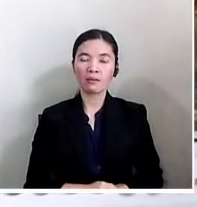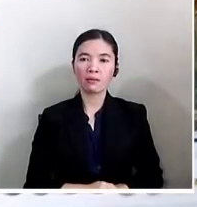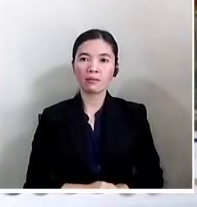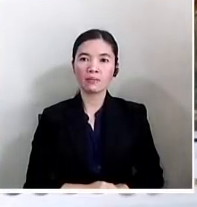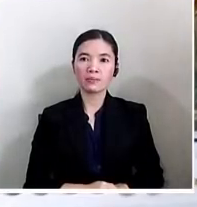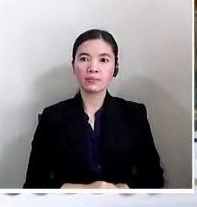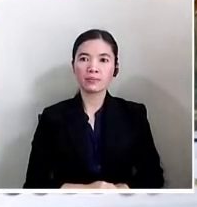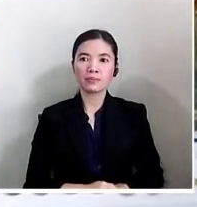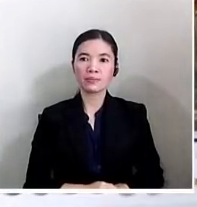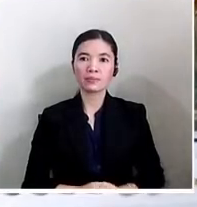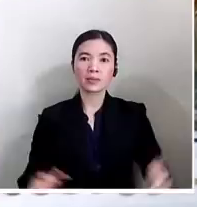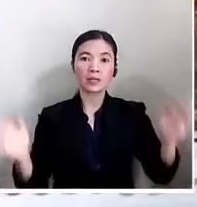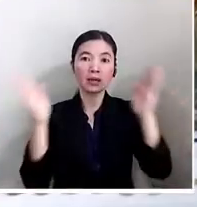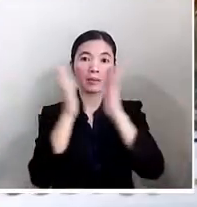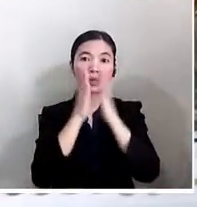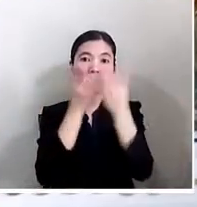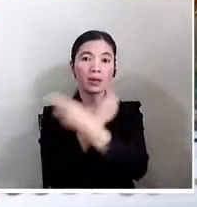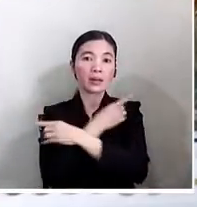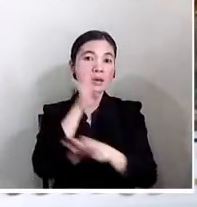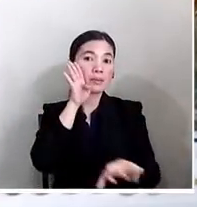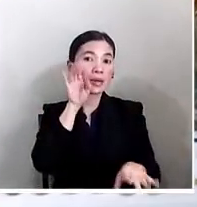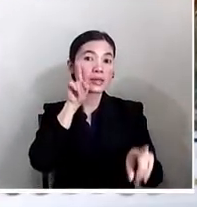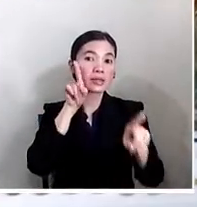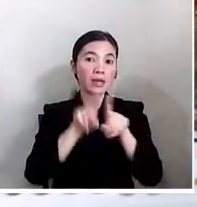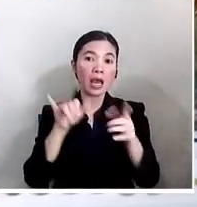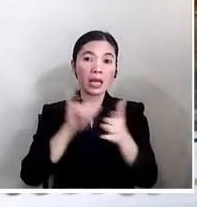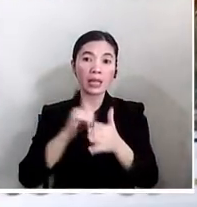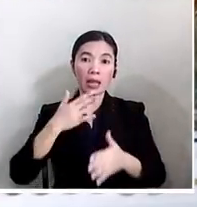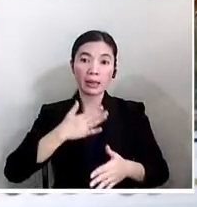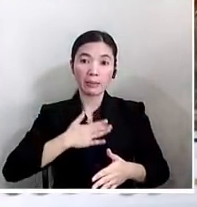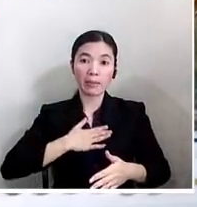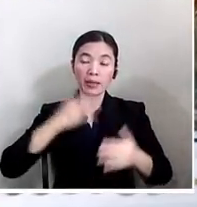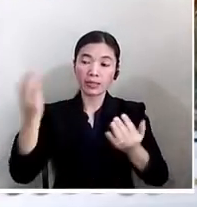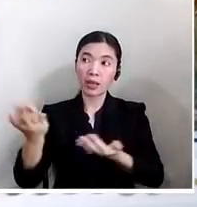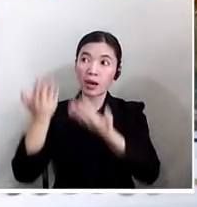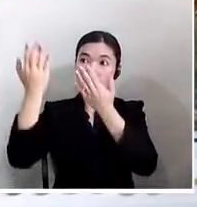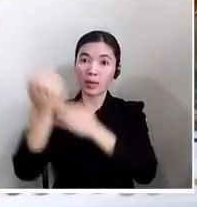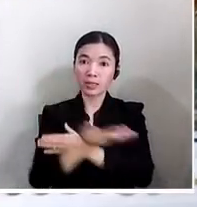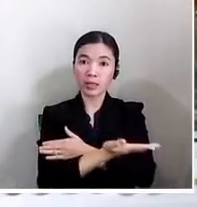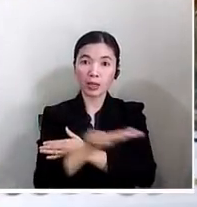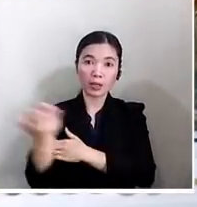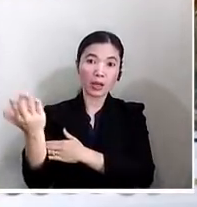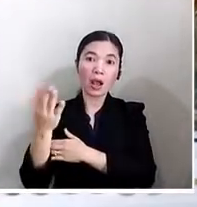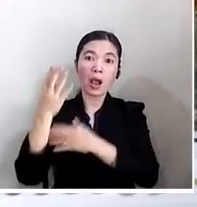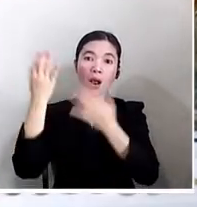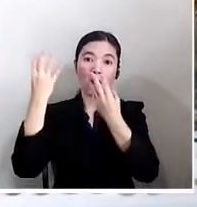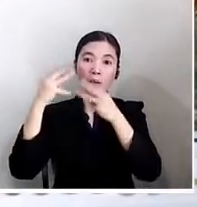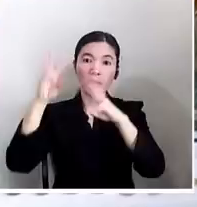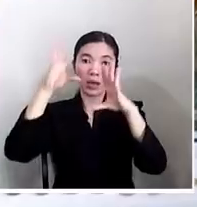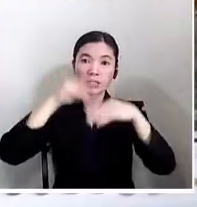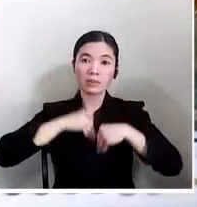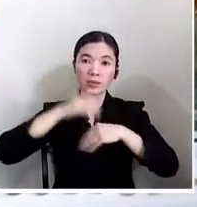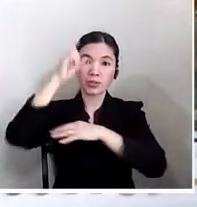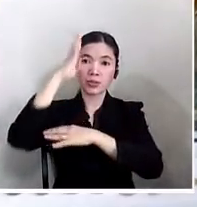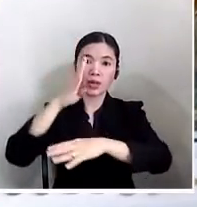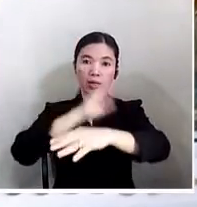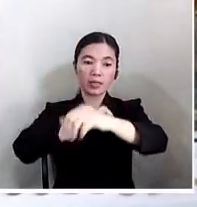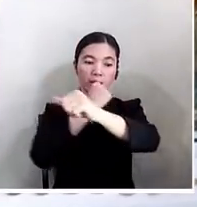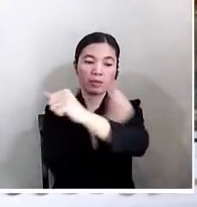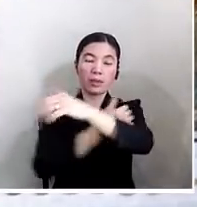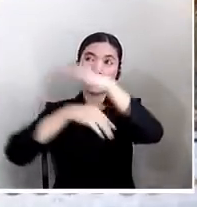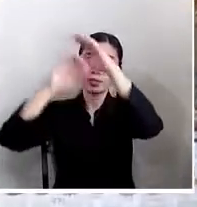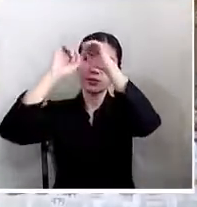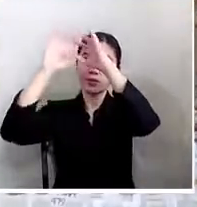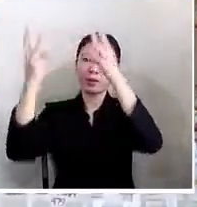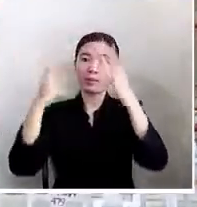Pray, my dear brothers and sisters, that my sacrifice and yours may be acceptable to God, the Almighty Father. May